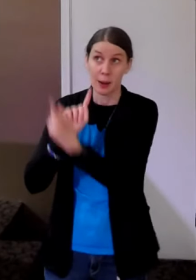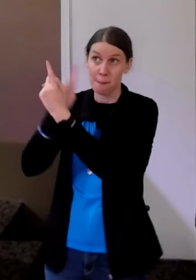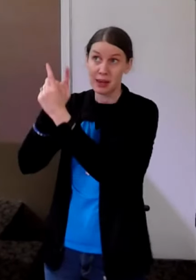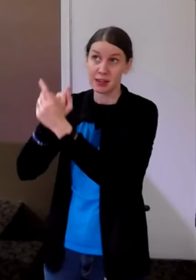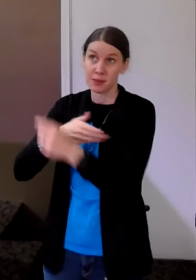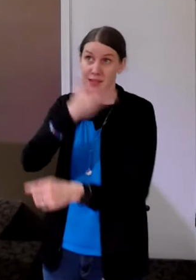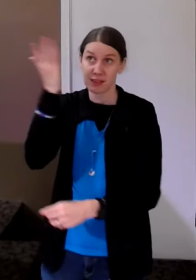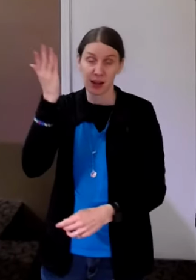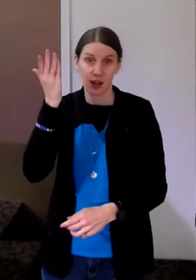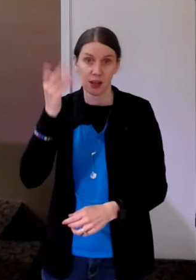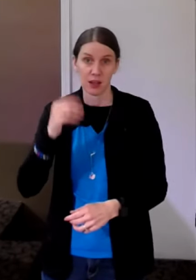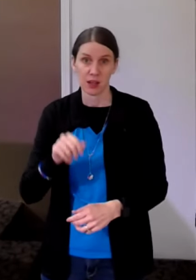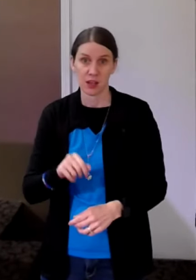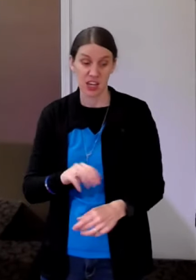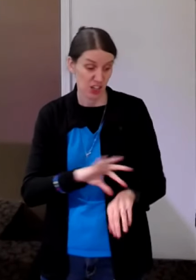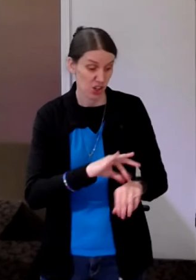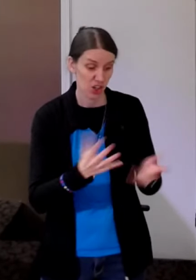little while.